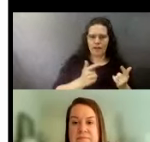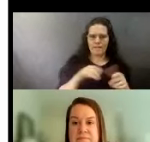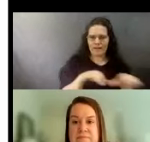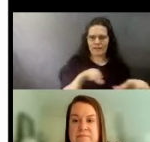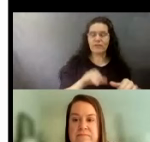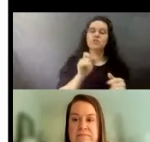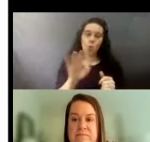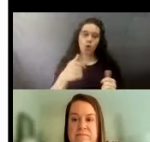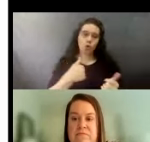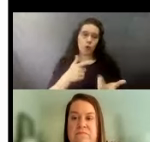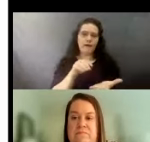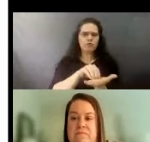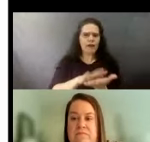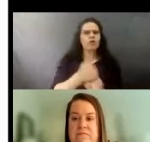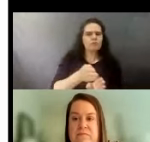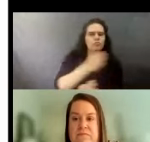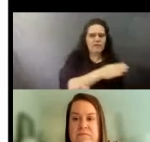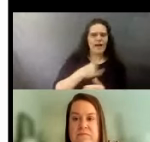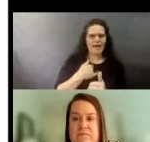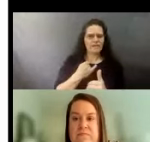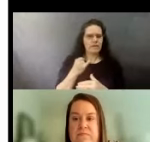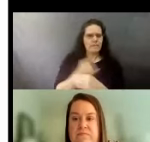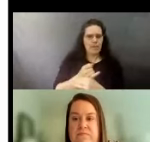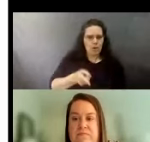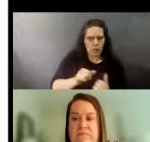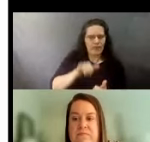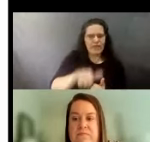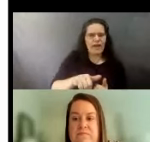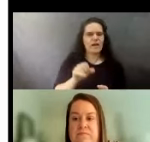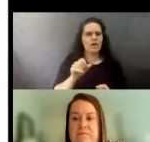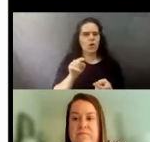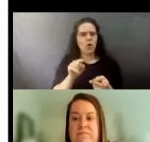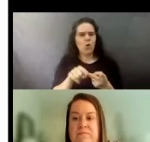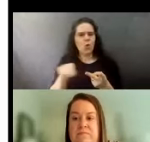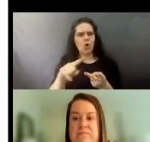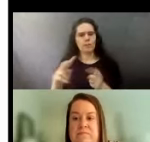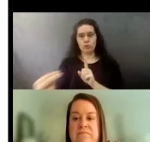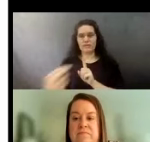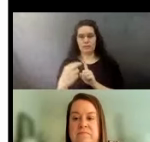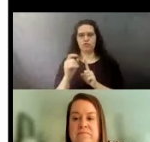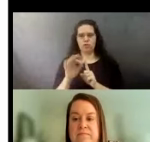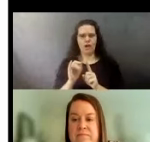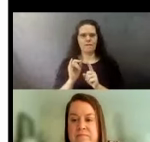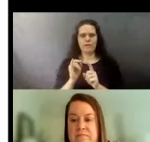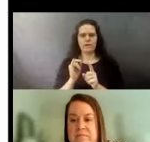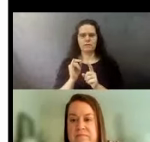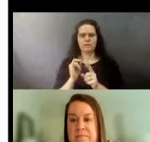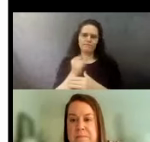or being regarded as having such an impairment. And I'll talk a little bit more about the regarded as